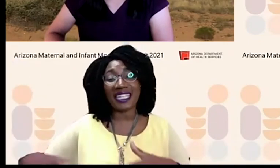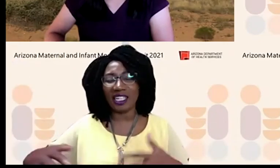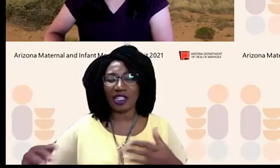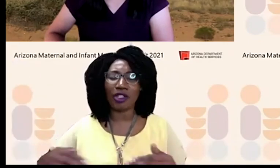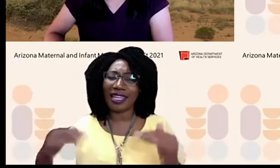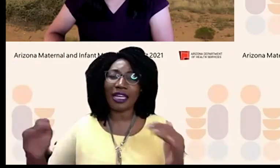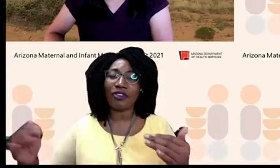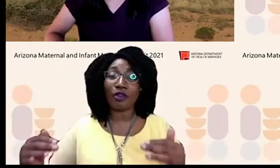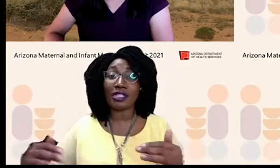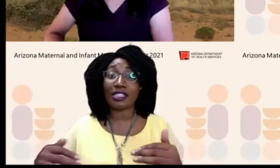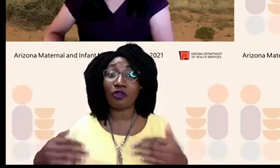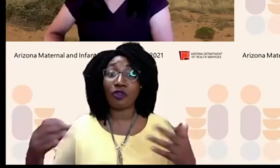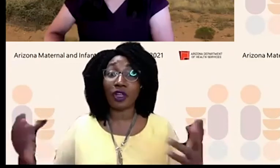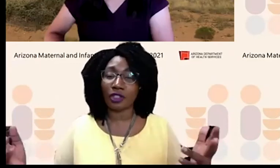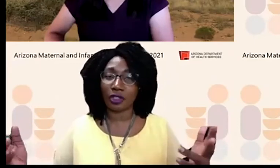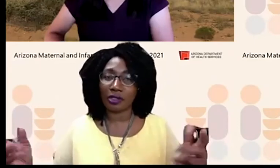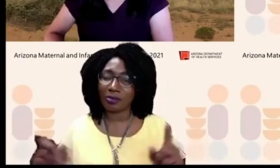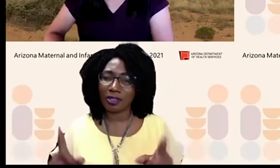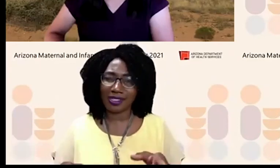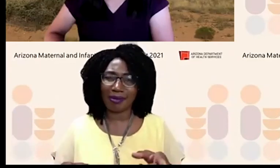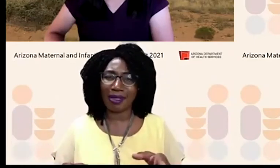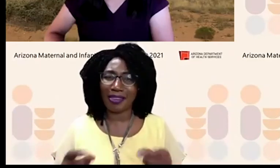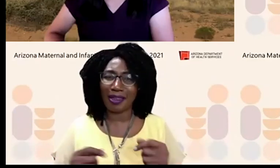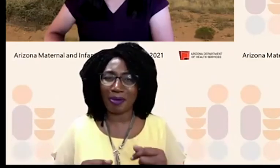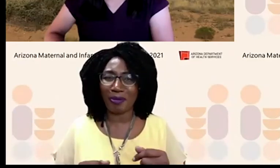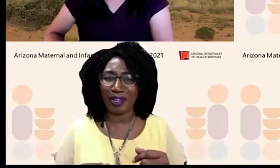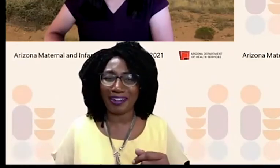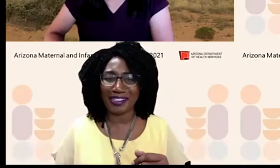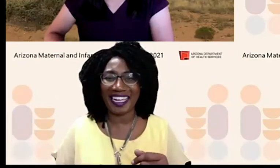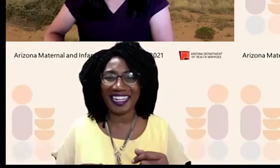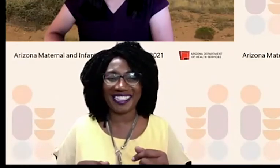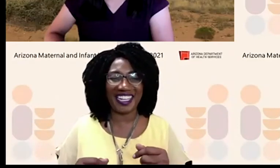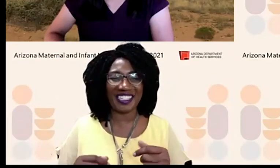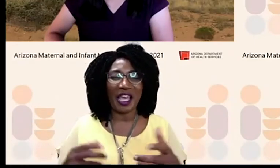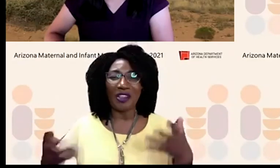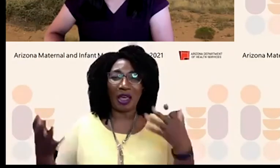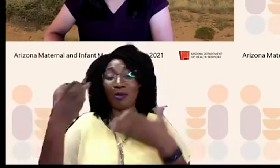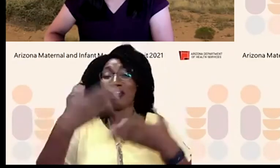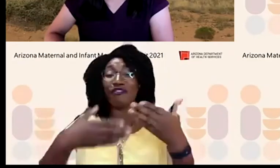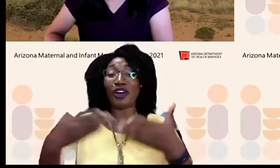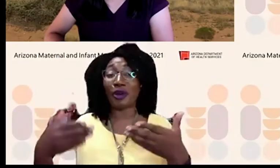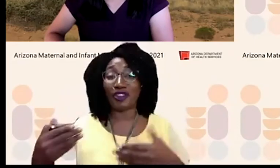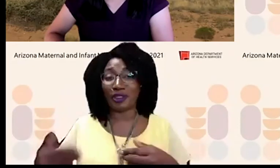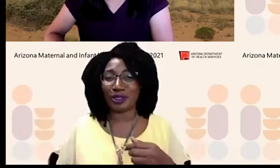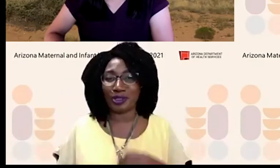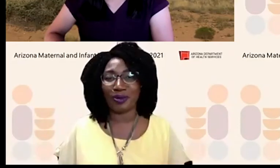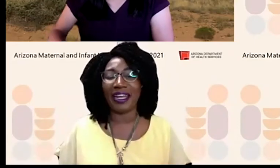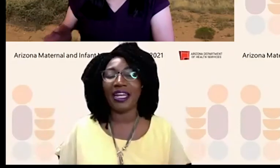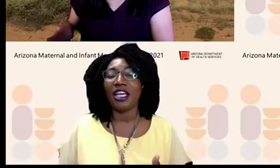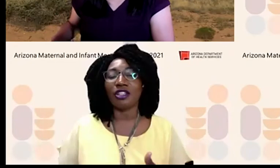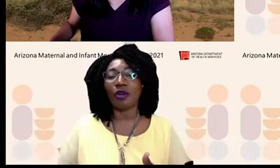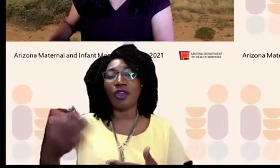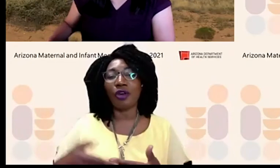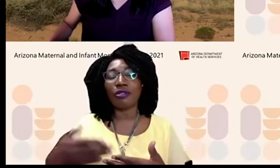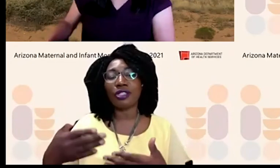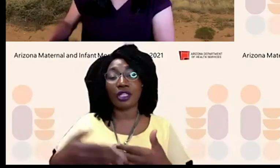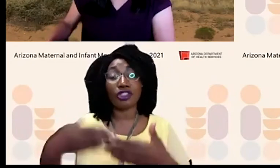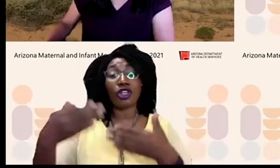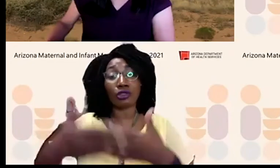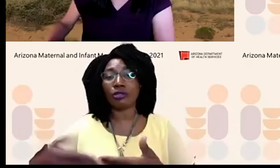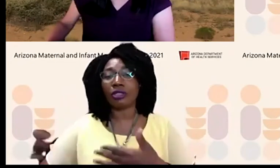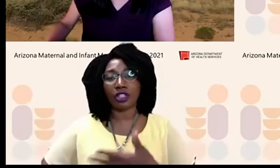is seen. Think of those as filters, which is something I think people would understand these days now that we have photo filters, right? So